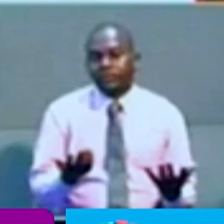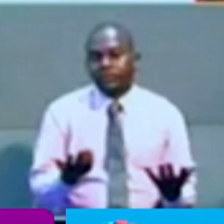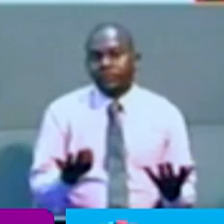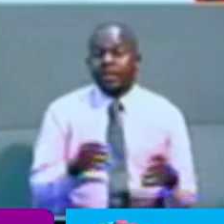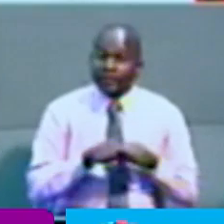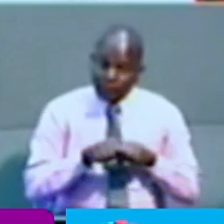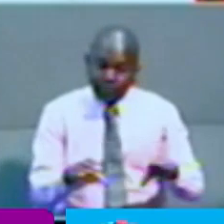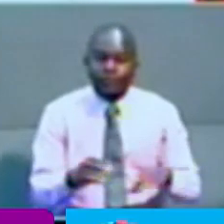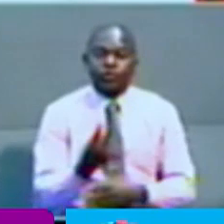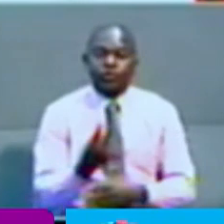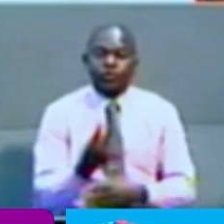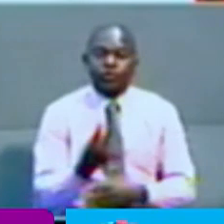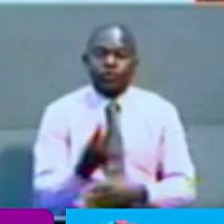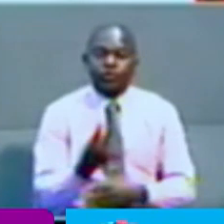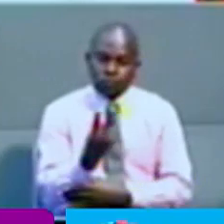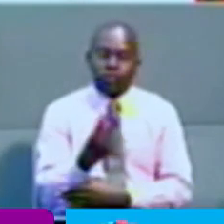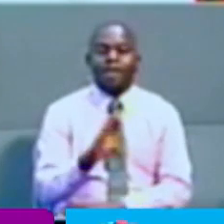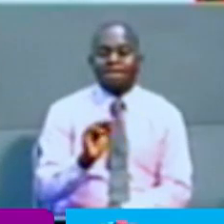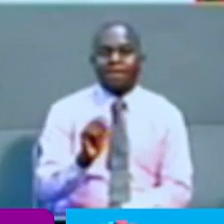The virus goes only 2 meters.